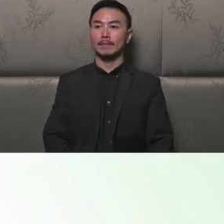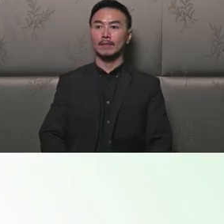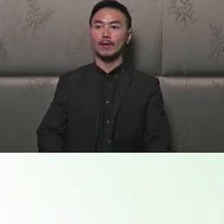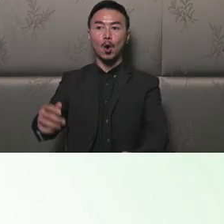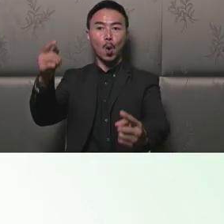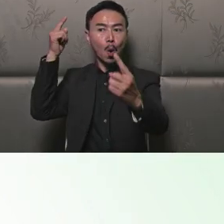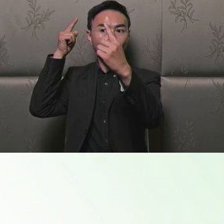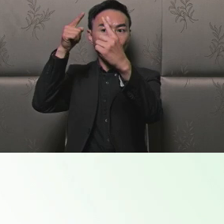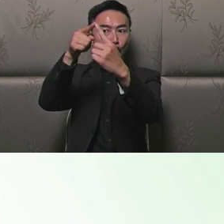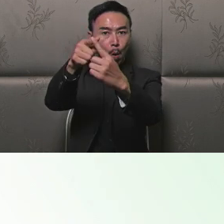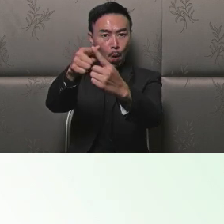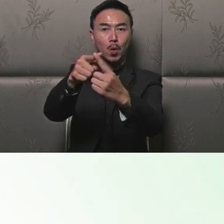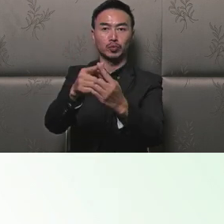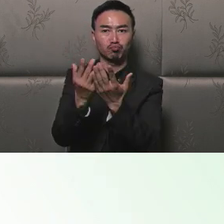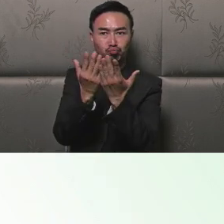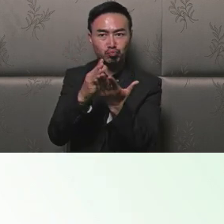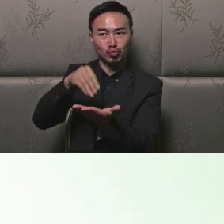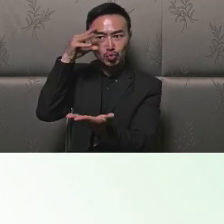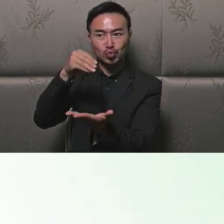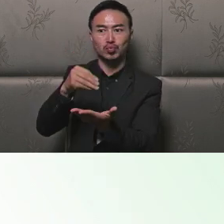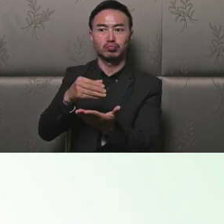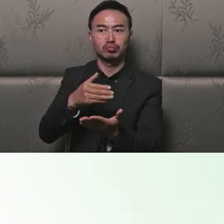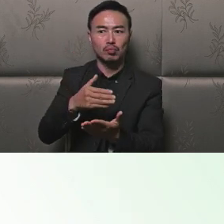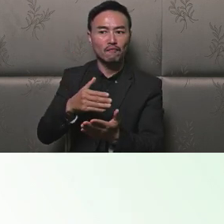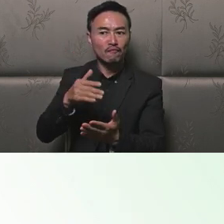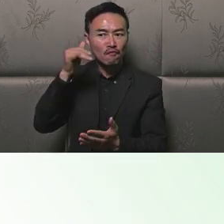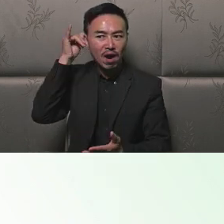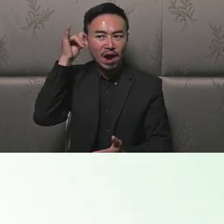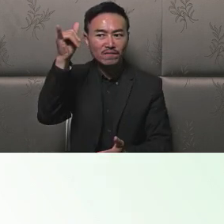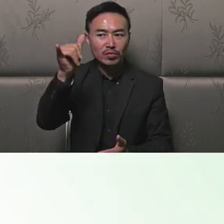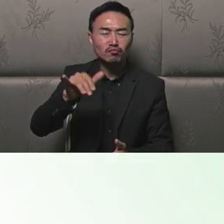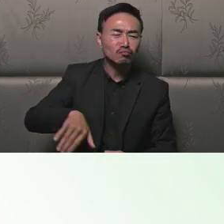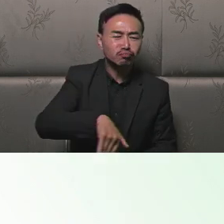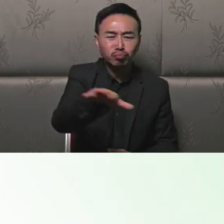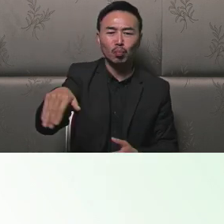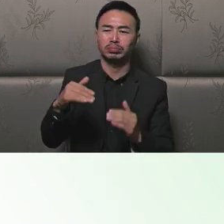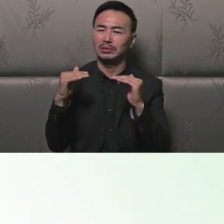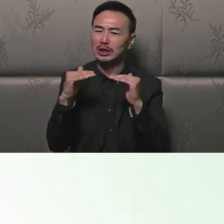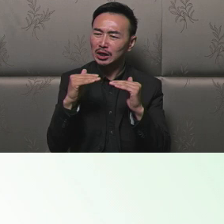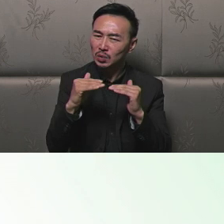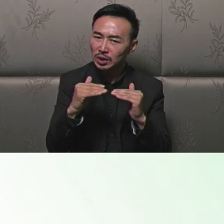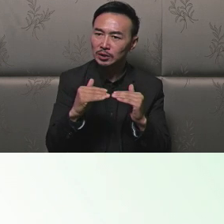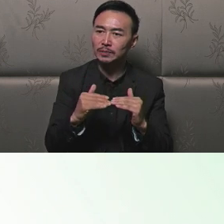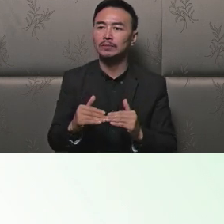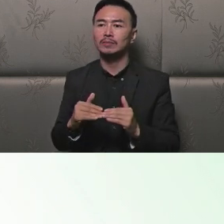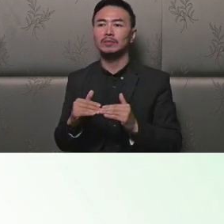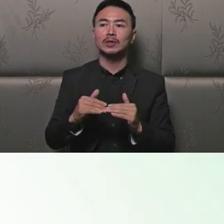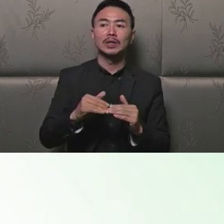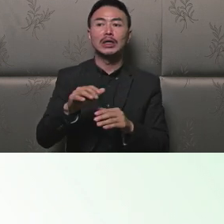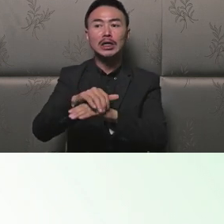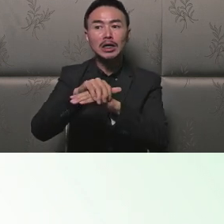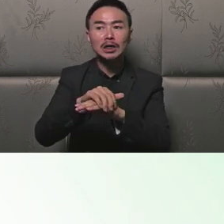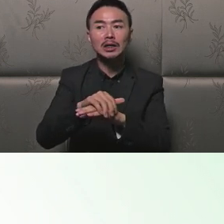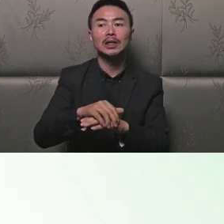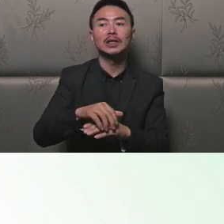really important. It's also an element of the SDGs, and for the refugee community, it's critical. And how we can make sure that